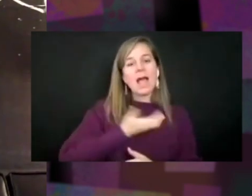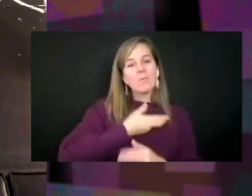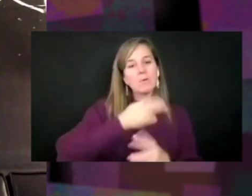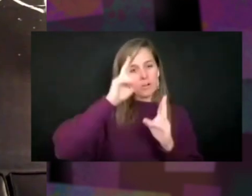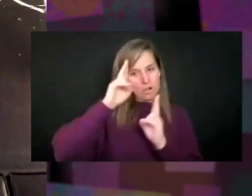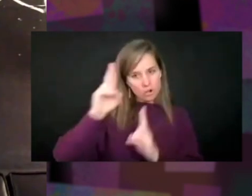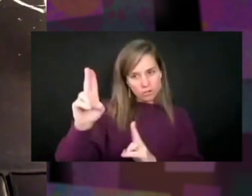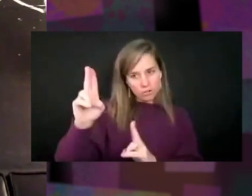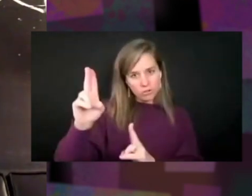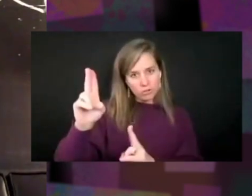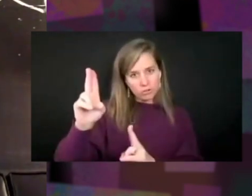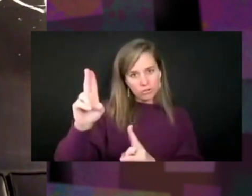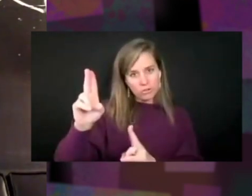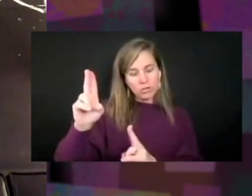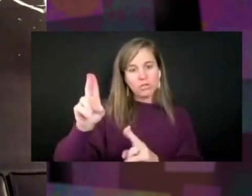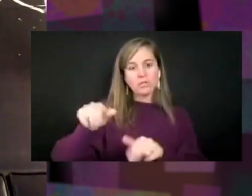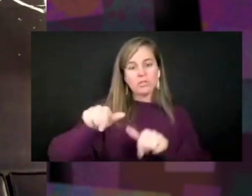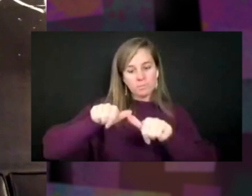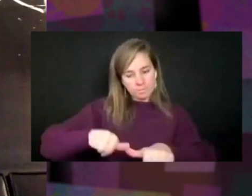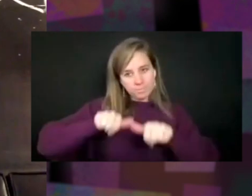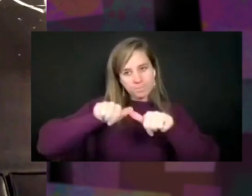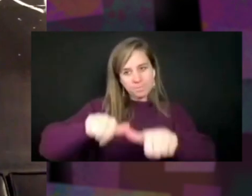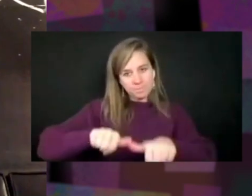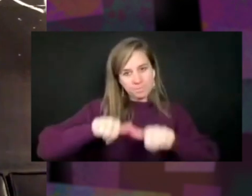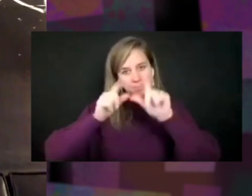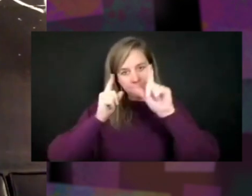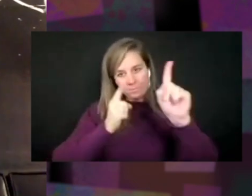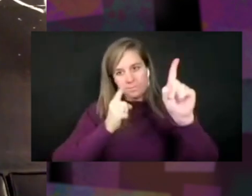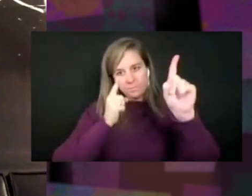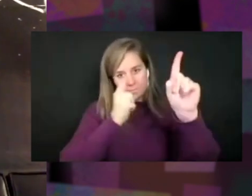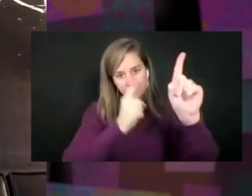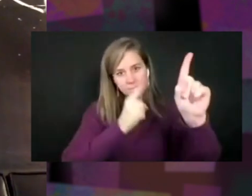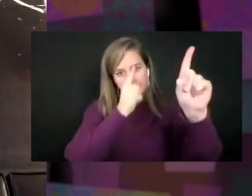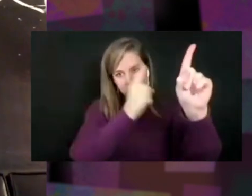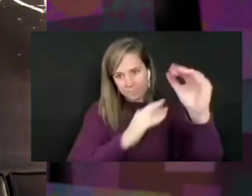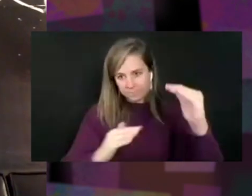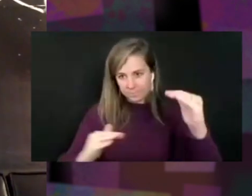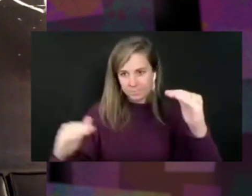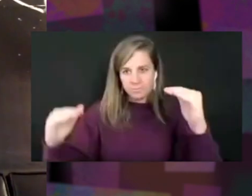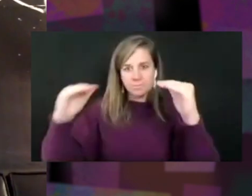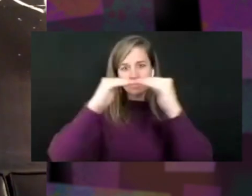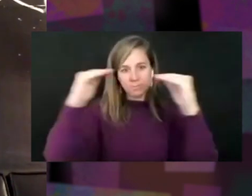to carry on toward a more just future.